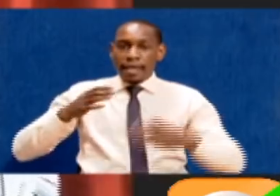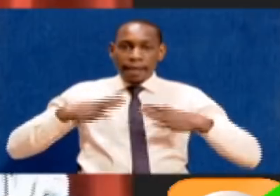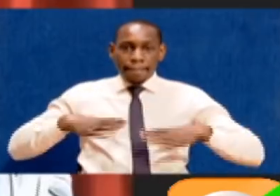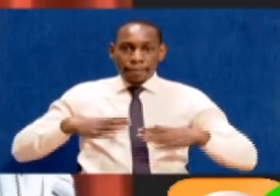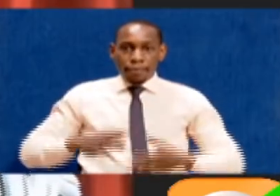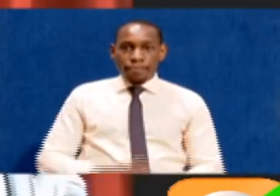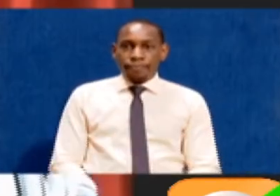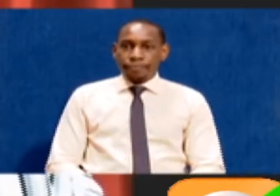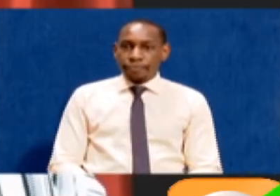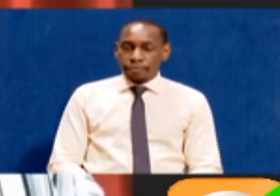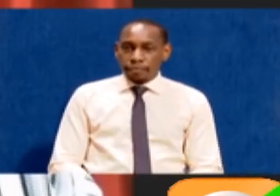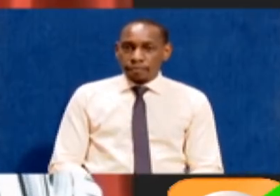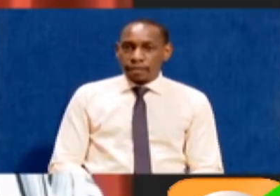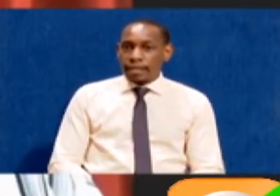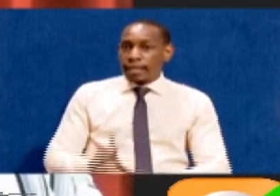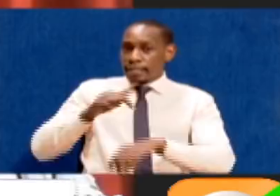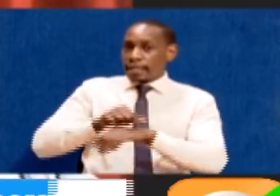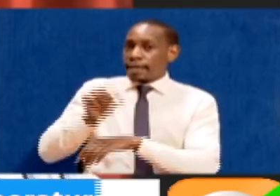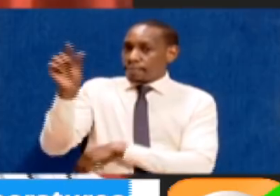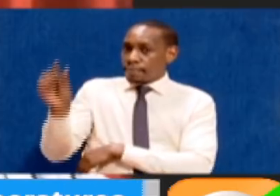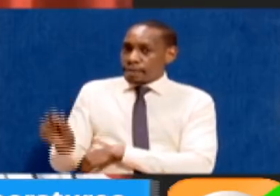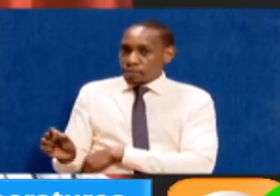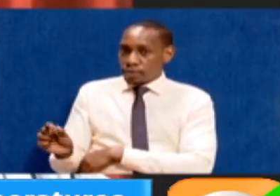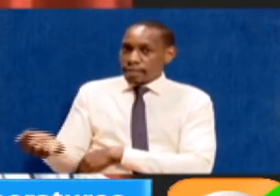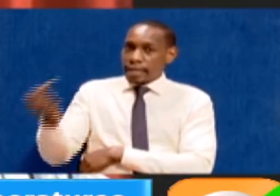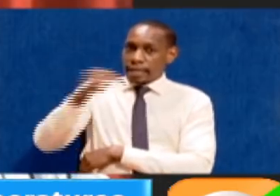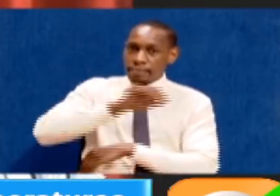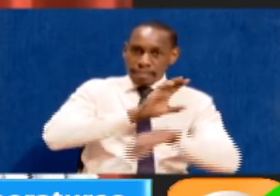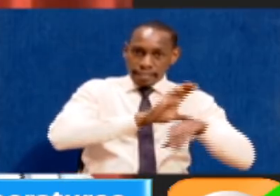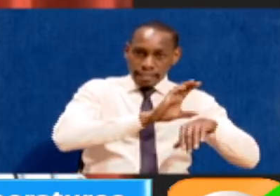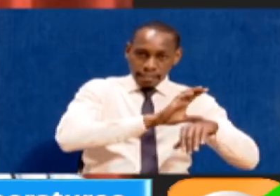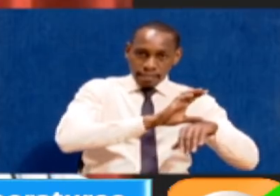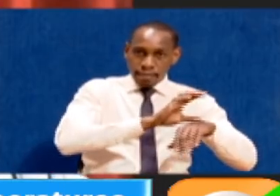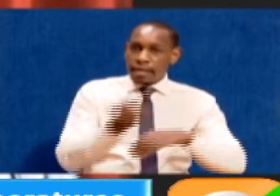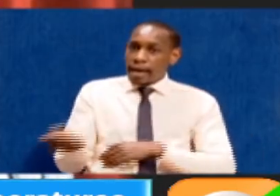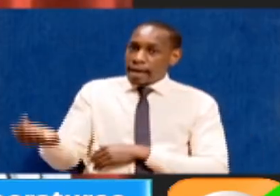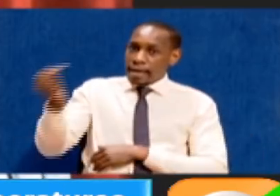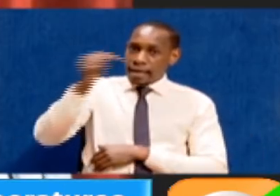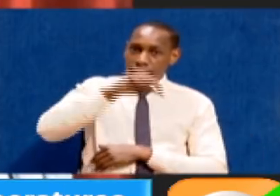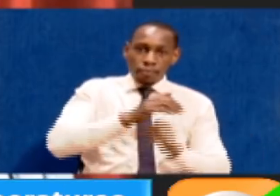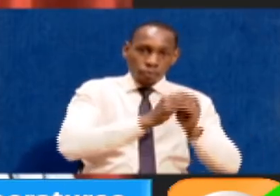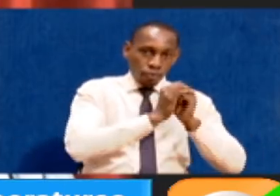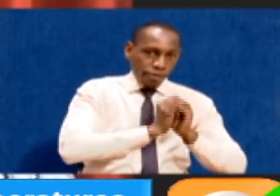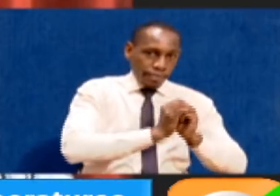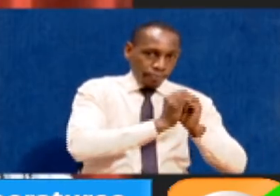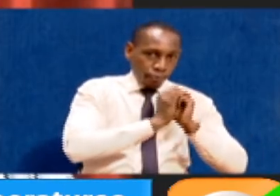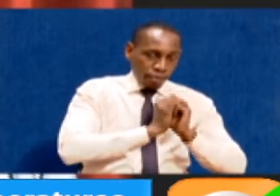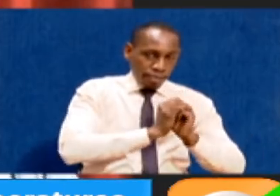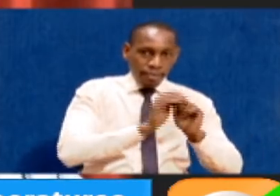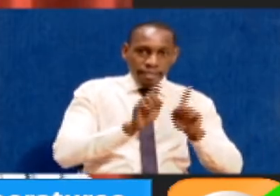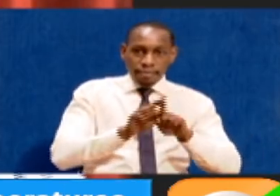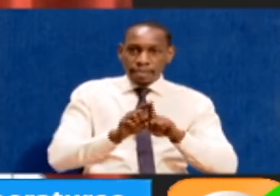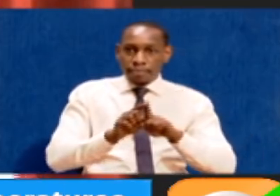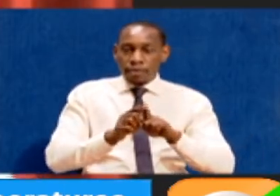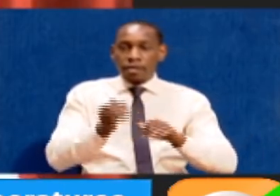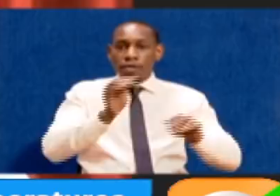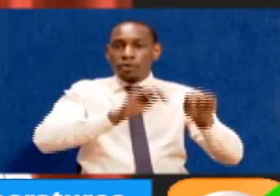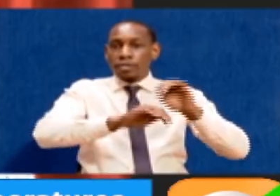people. Now, when someone comes to church, he is coming to worship. And